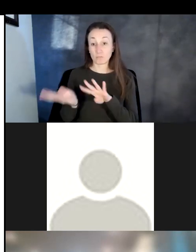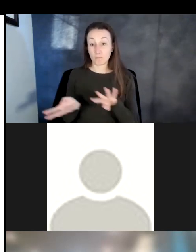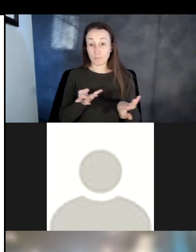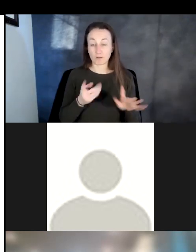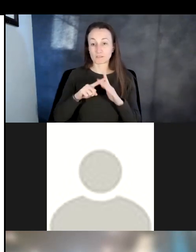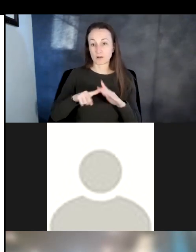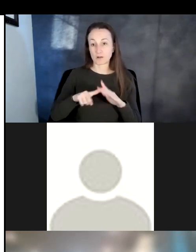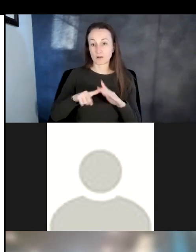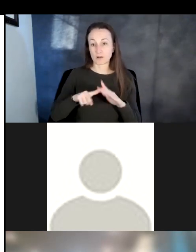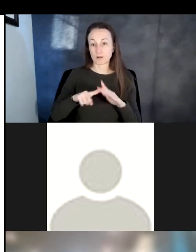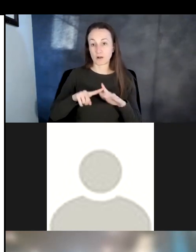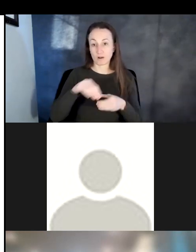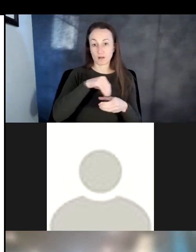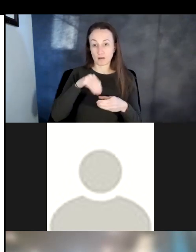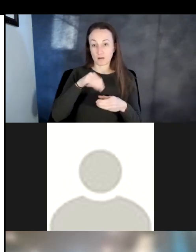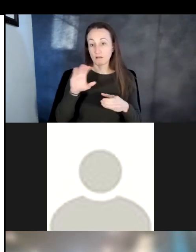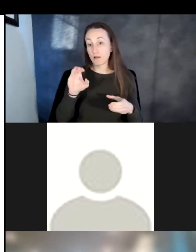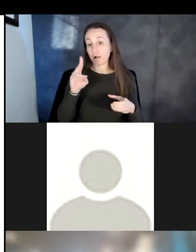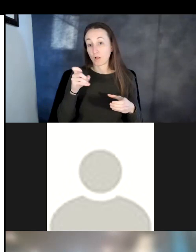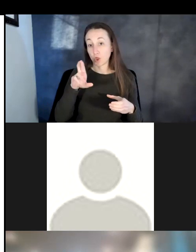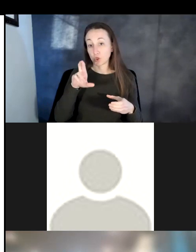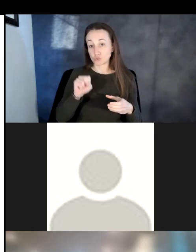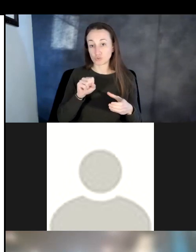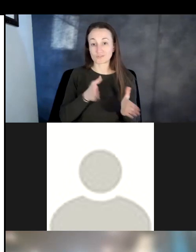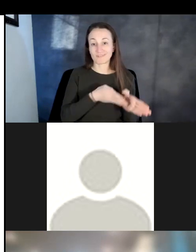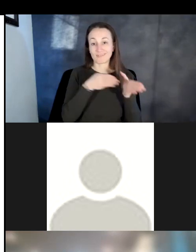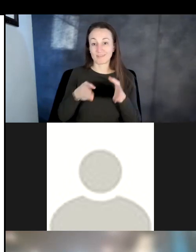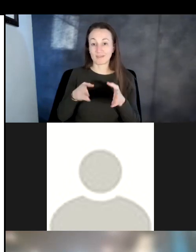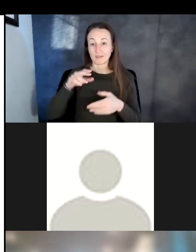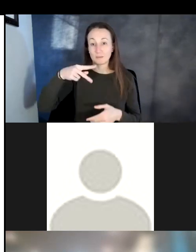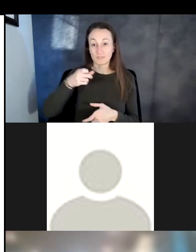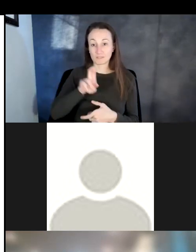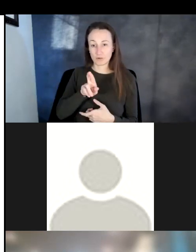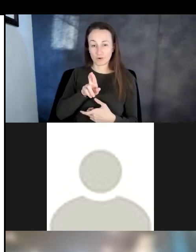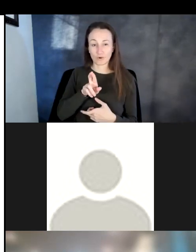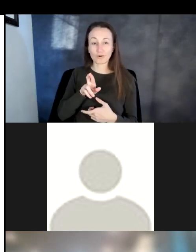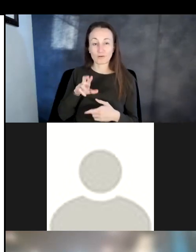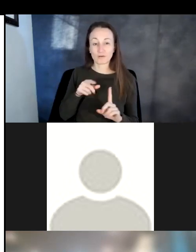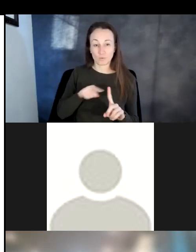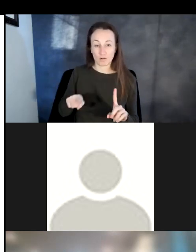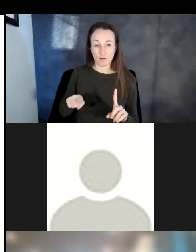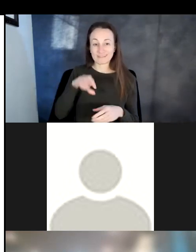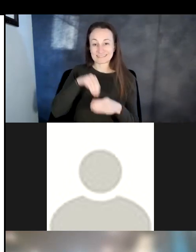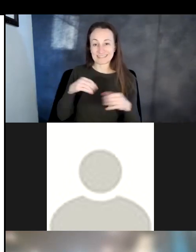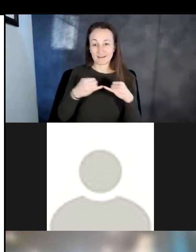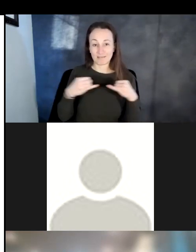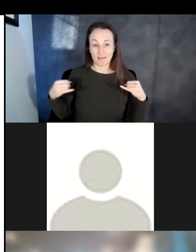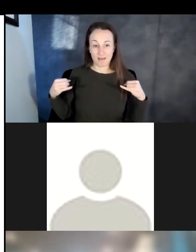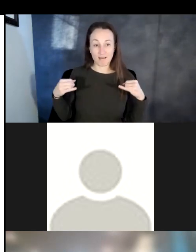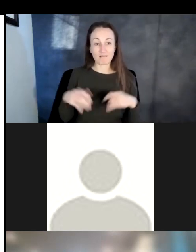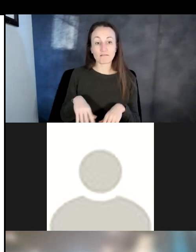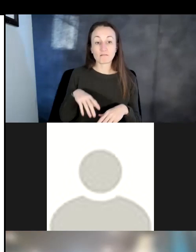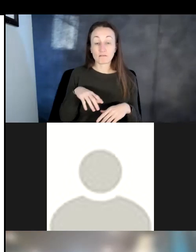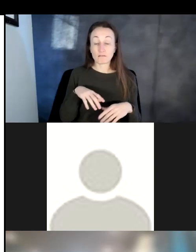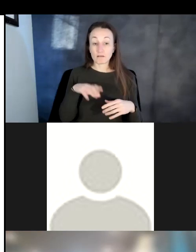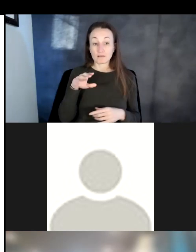cultures. You're going to do a PCR to append what we call the evSeq barcodes. These are inline barcodes. Just pool everything